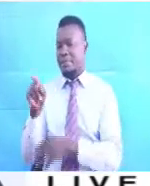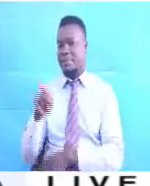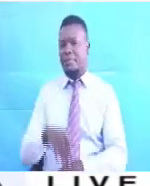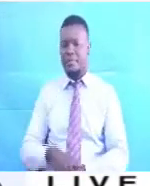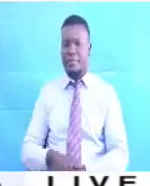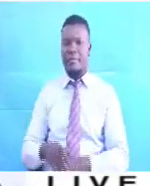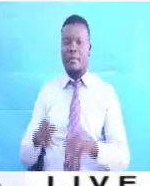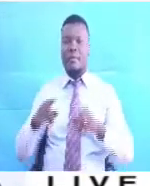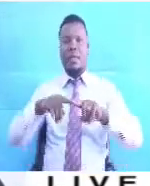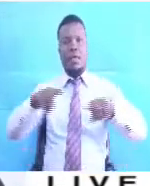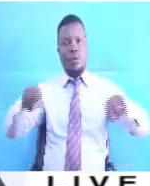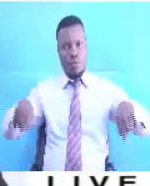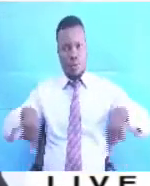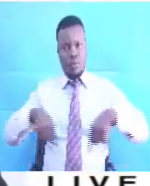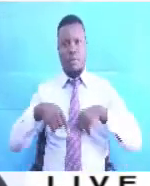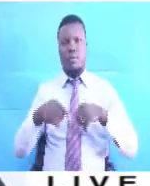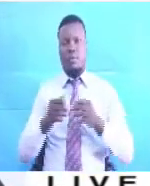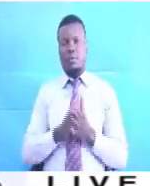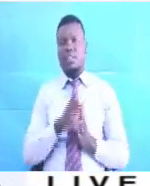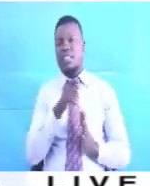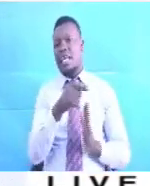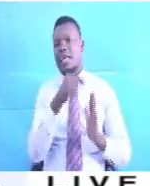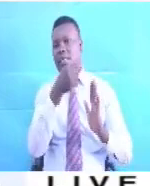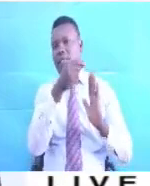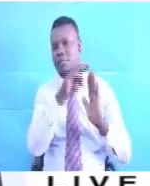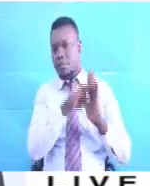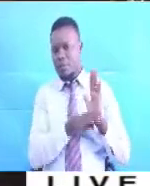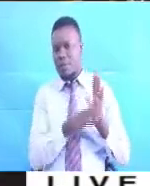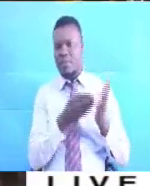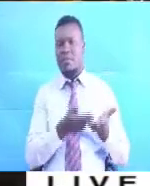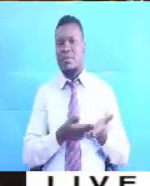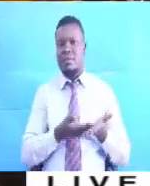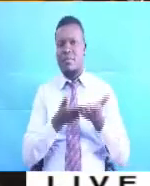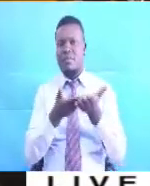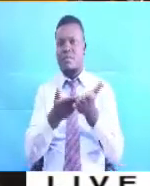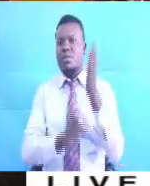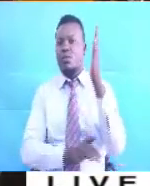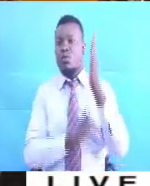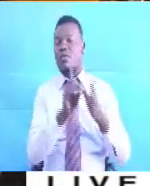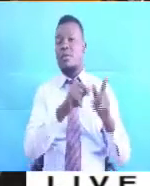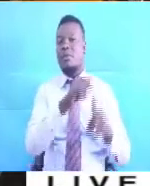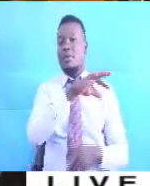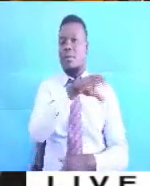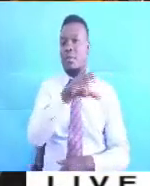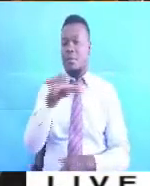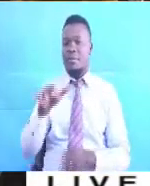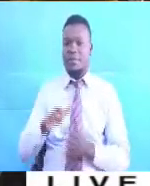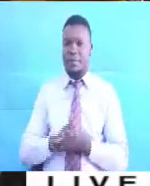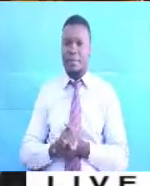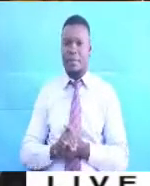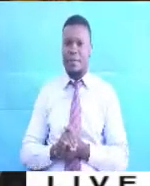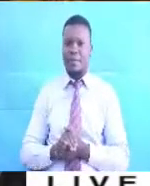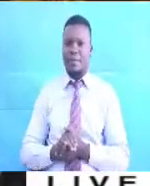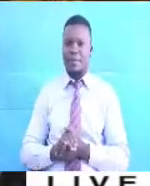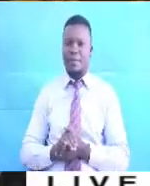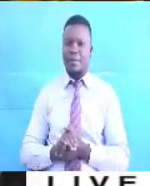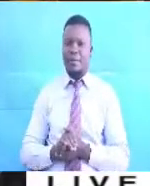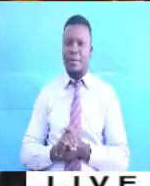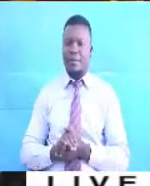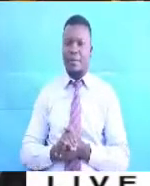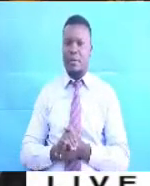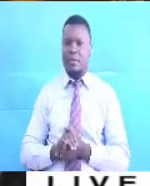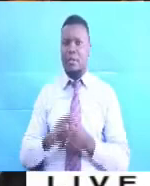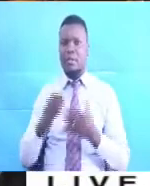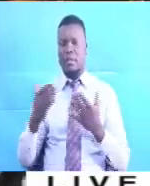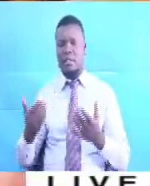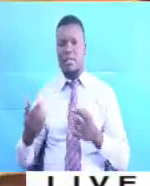really, that signal has got two major consequences that are likely to come. Number one, the interest rates are likely to come down because now banks are going to